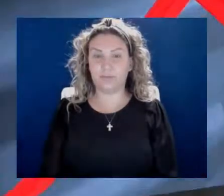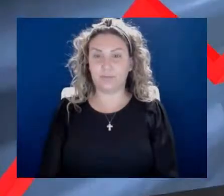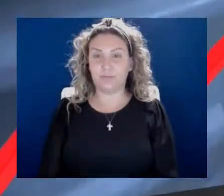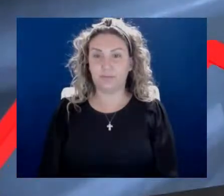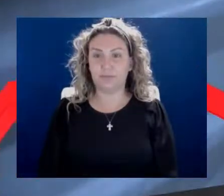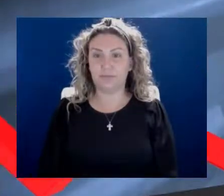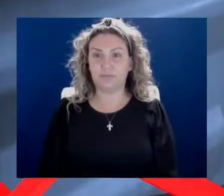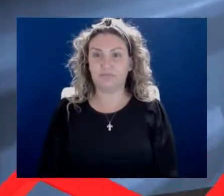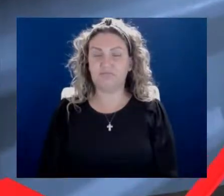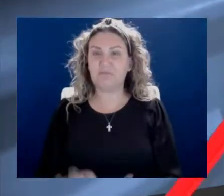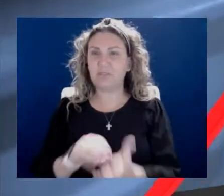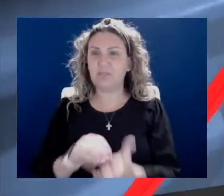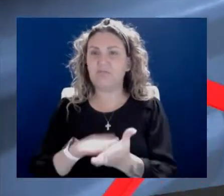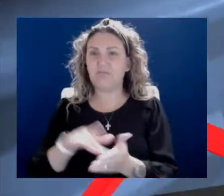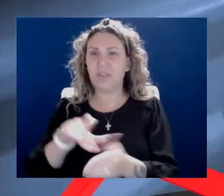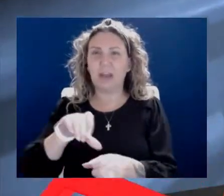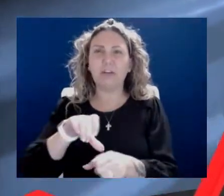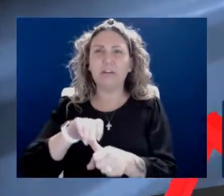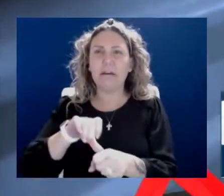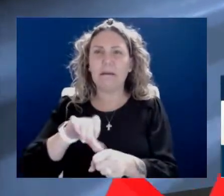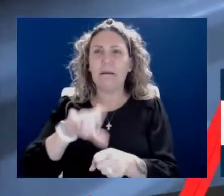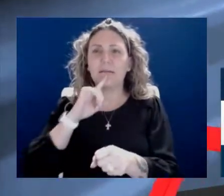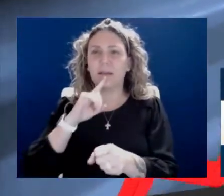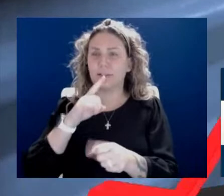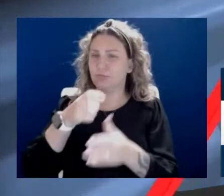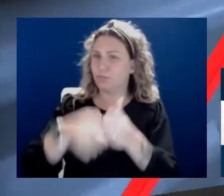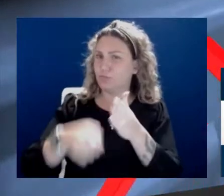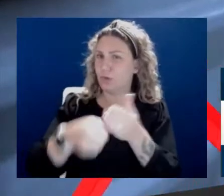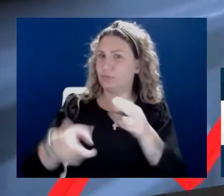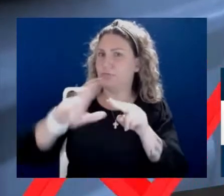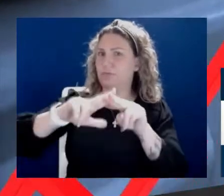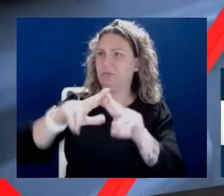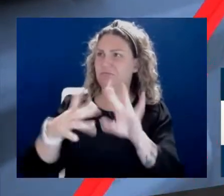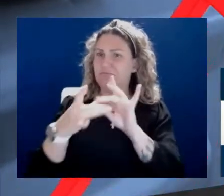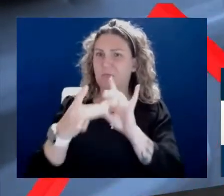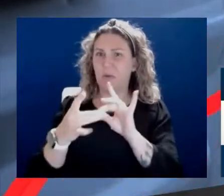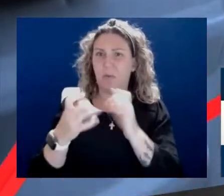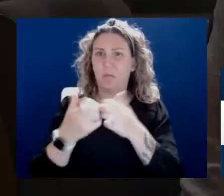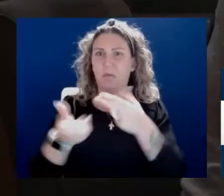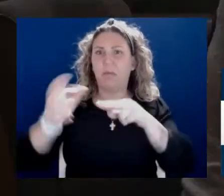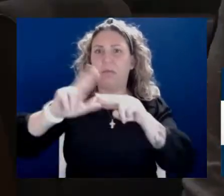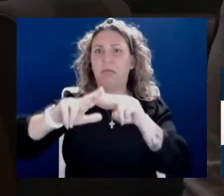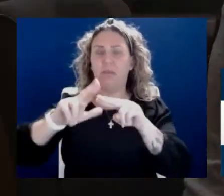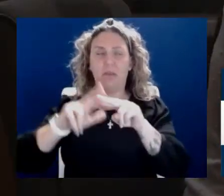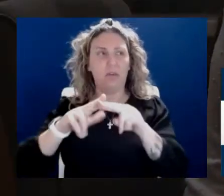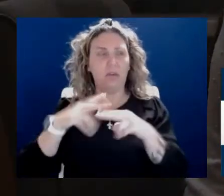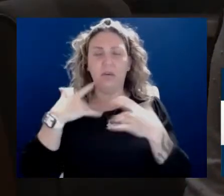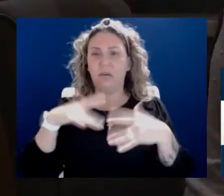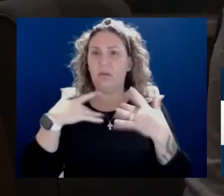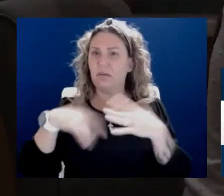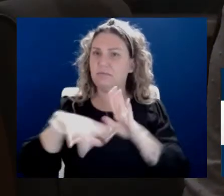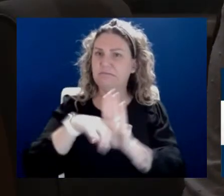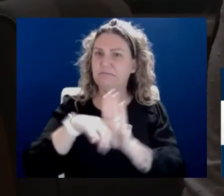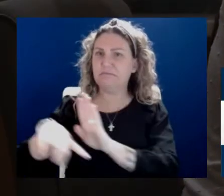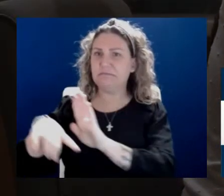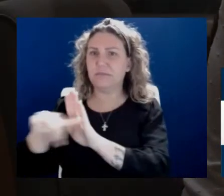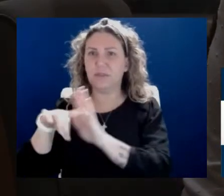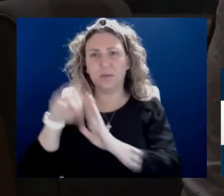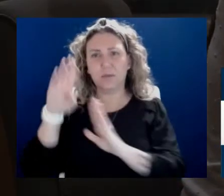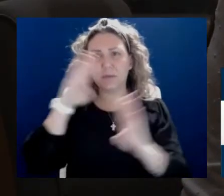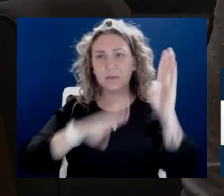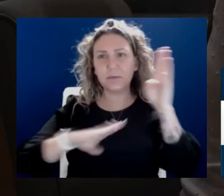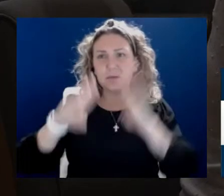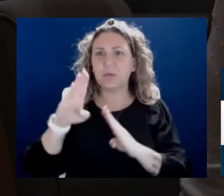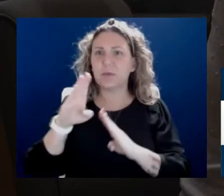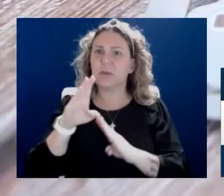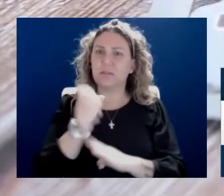Record gas prices combined with inflation are a 1-2 punch for many patients with chronic conditions. That worries some healthcare providers, concerned